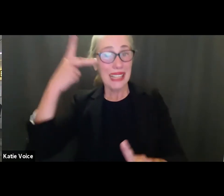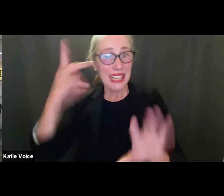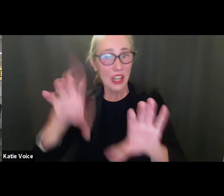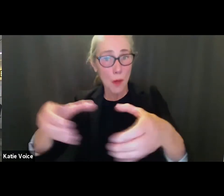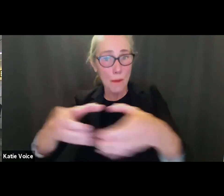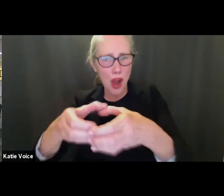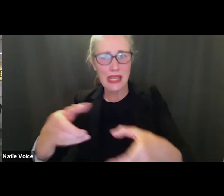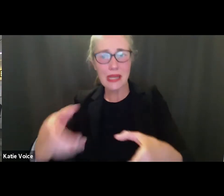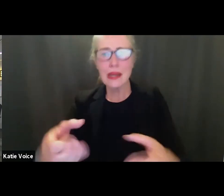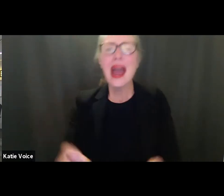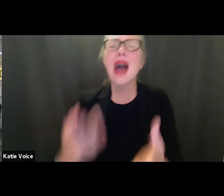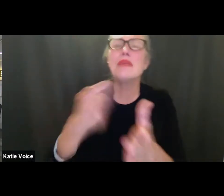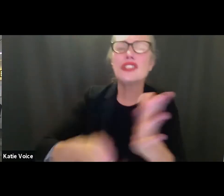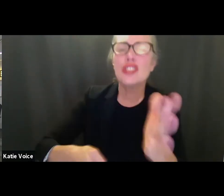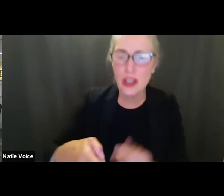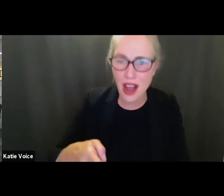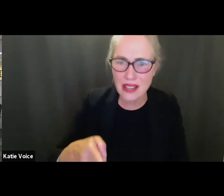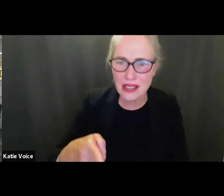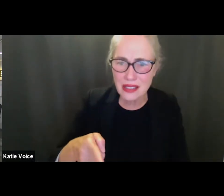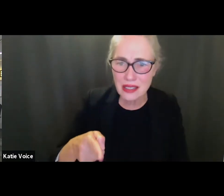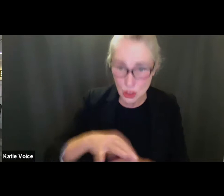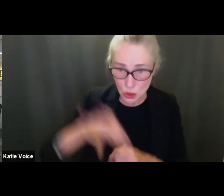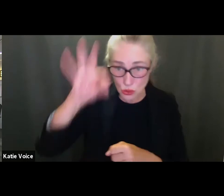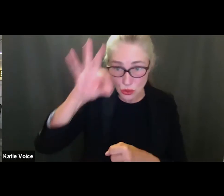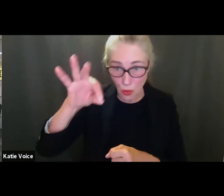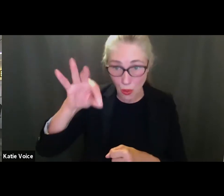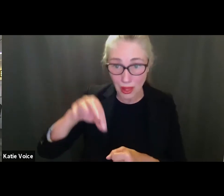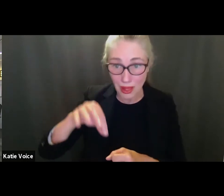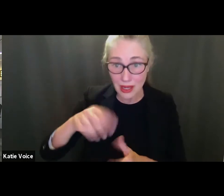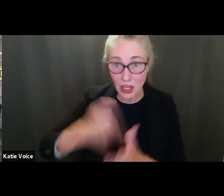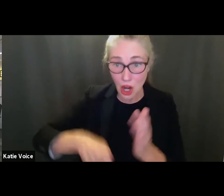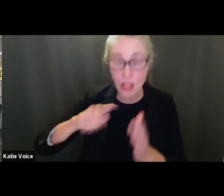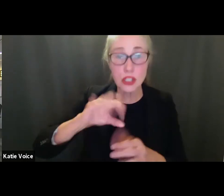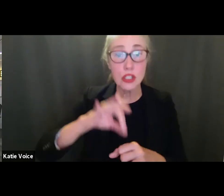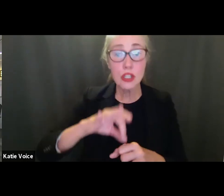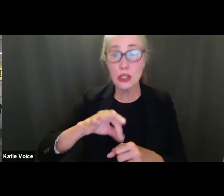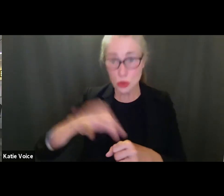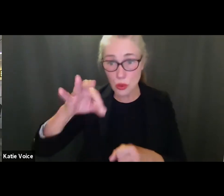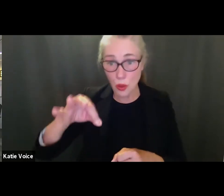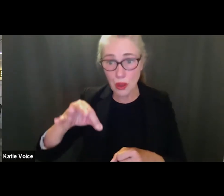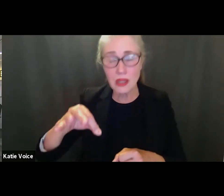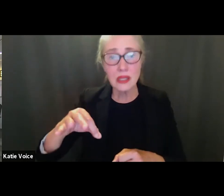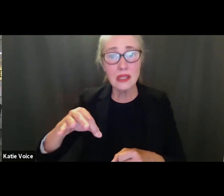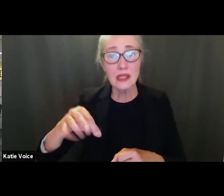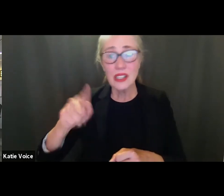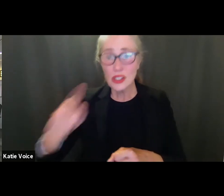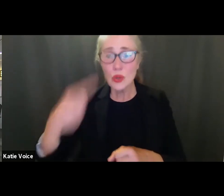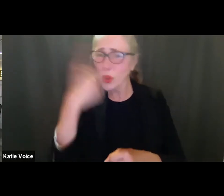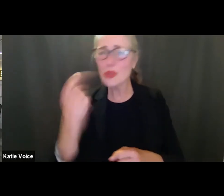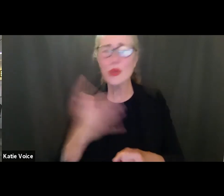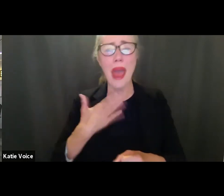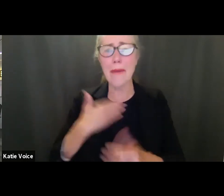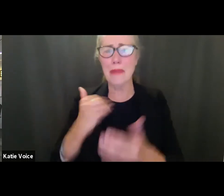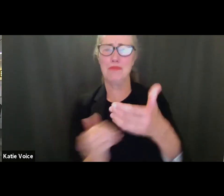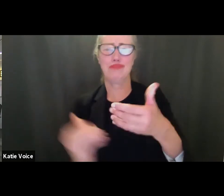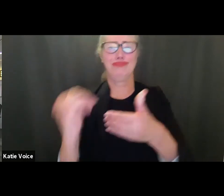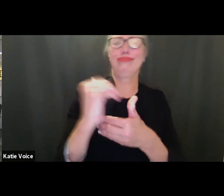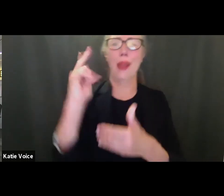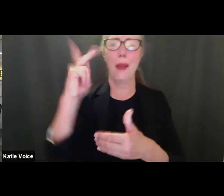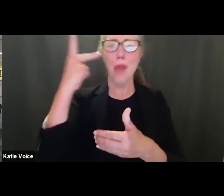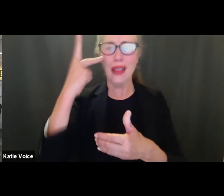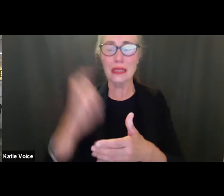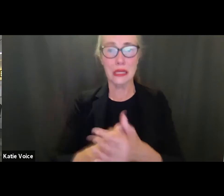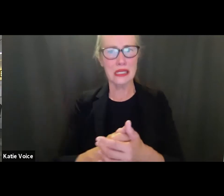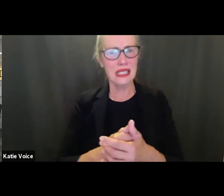did it cost? Your soul? This is horrible, ladies. You need to wake up, stop playing party politics,